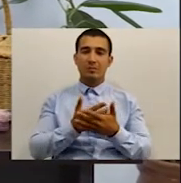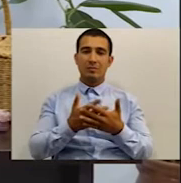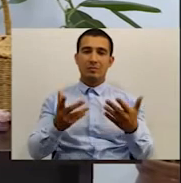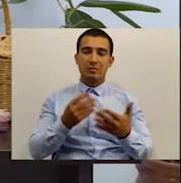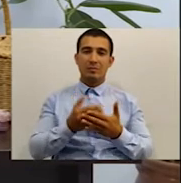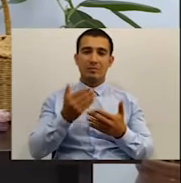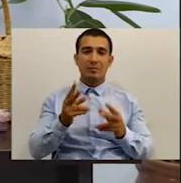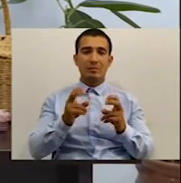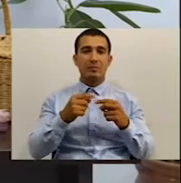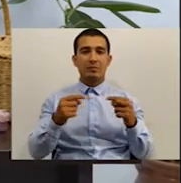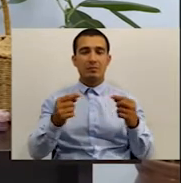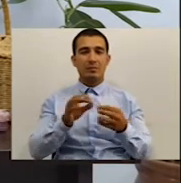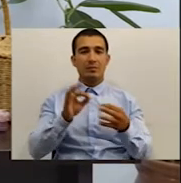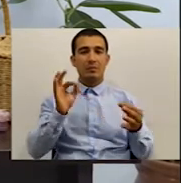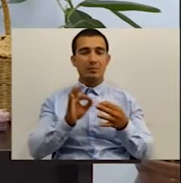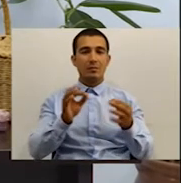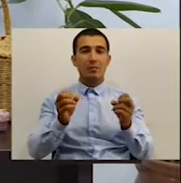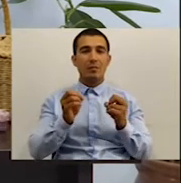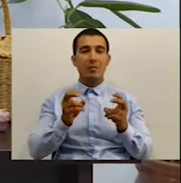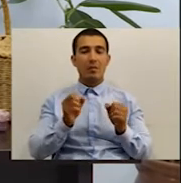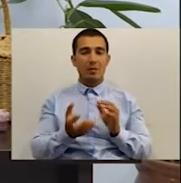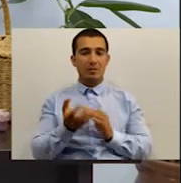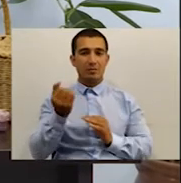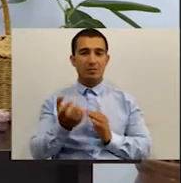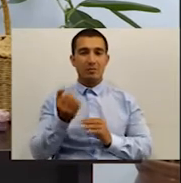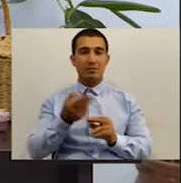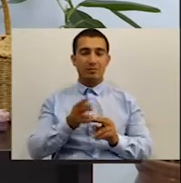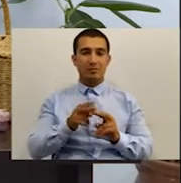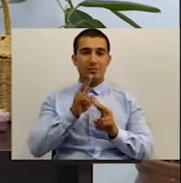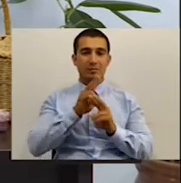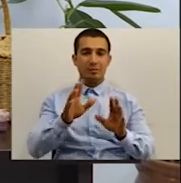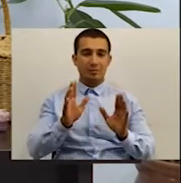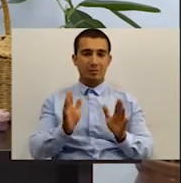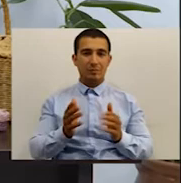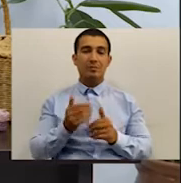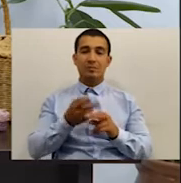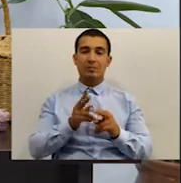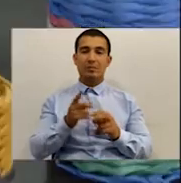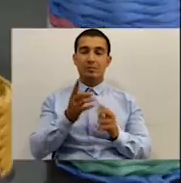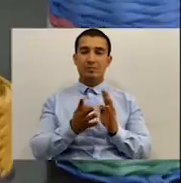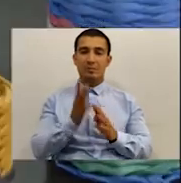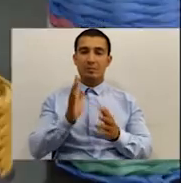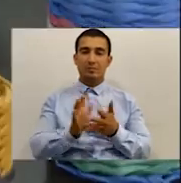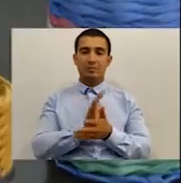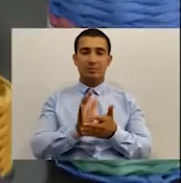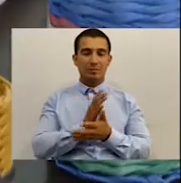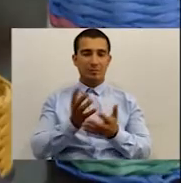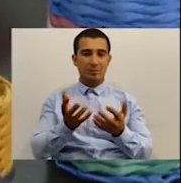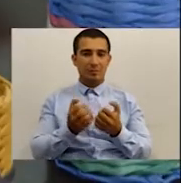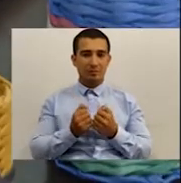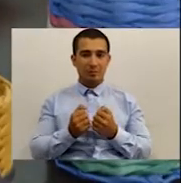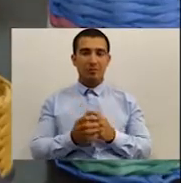novdalarni chiqarishni yana bir bor ko'rsataman. Uning uchun gazeta yig'ib olishingiz kerak bo'ladi. Gazeta olib,